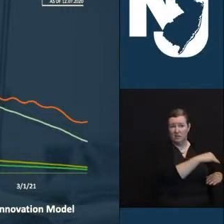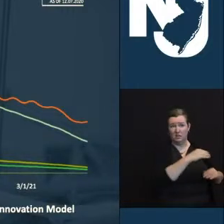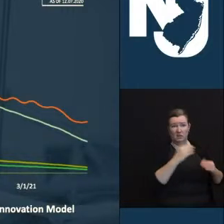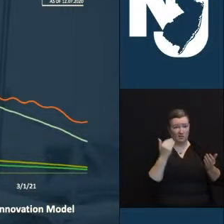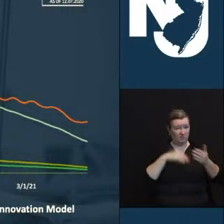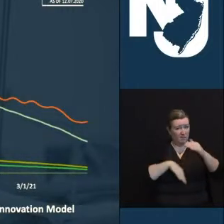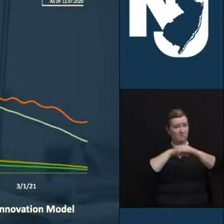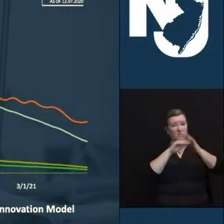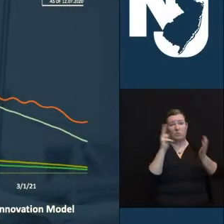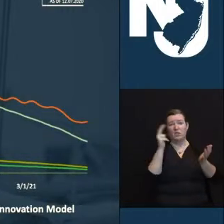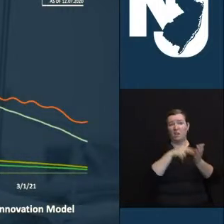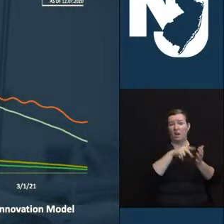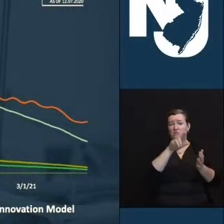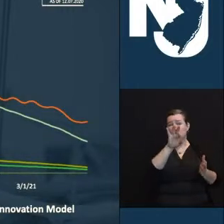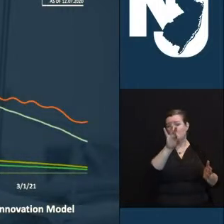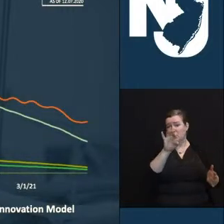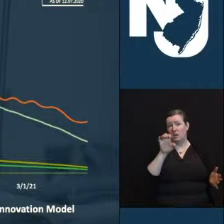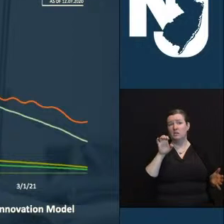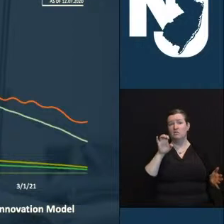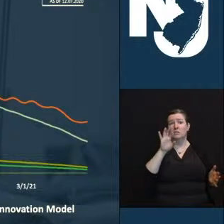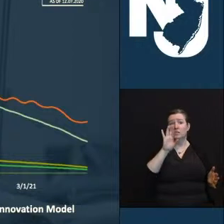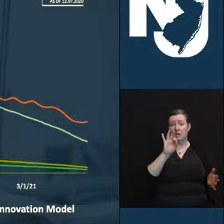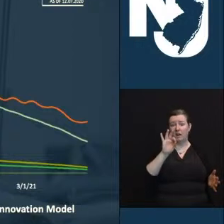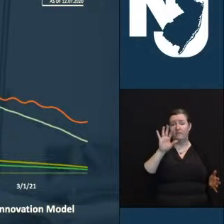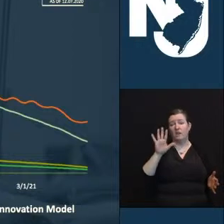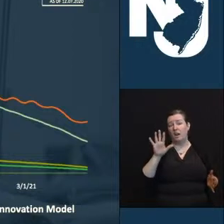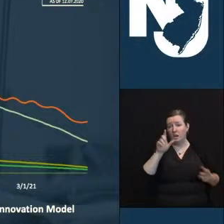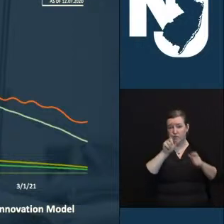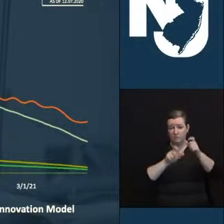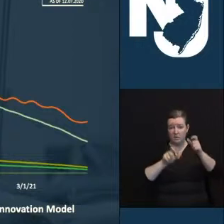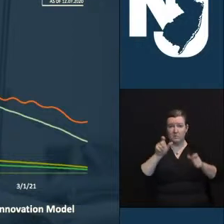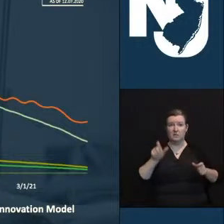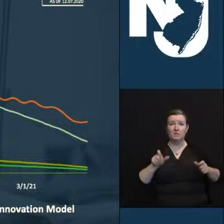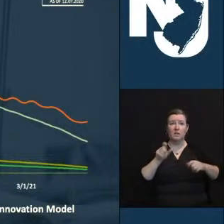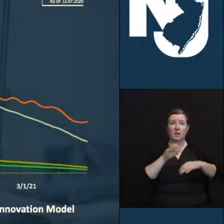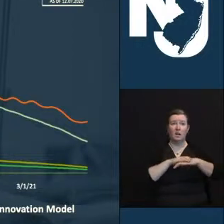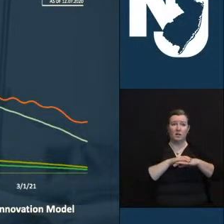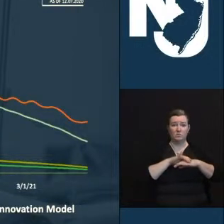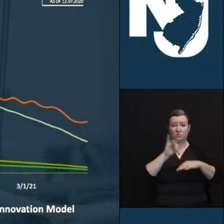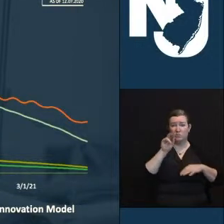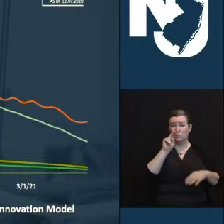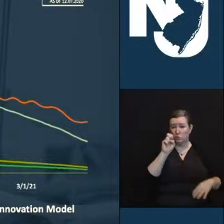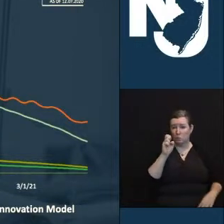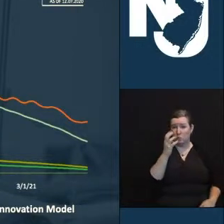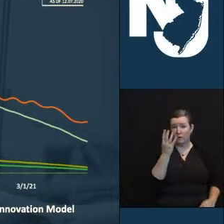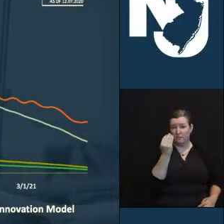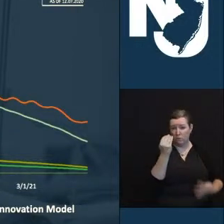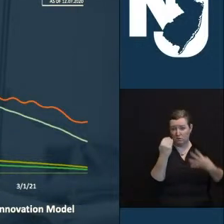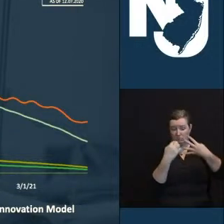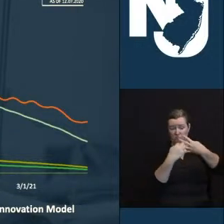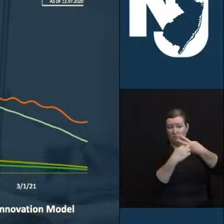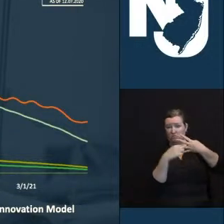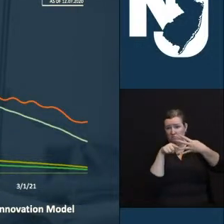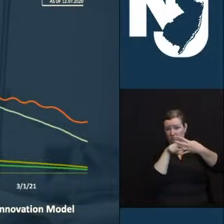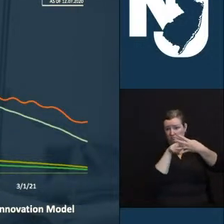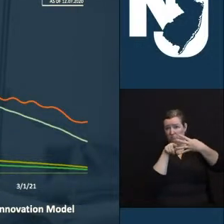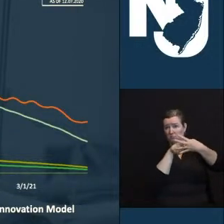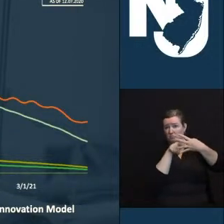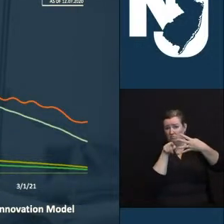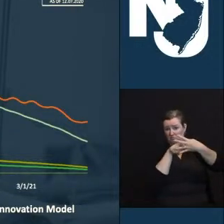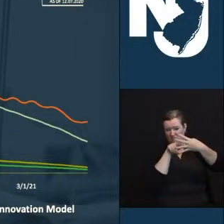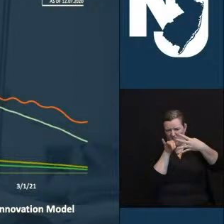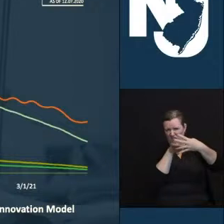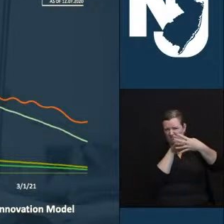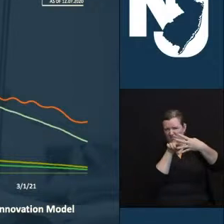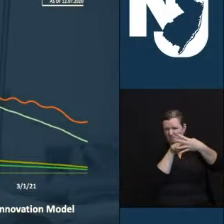12,595 reported cases on January 14th. Probably not a coincidence, Judy, that is the 14th